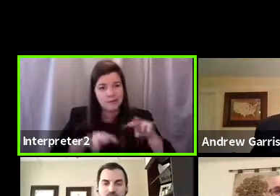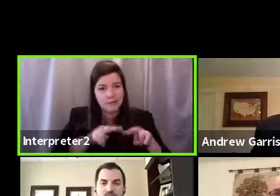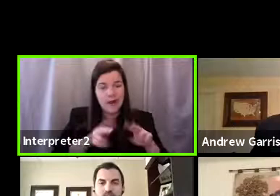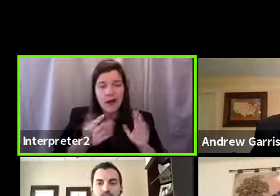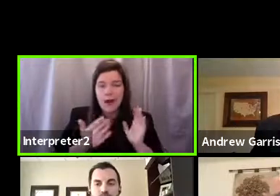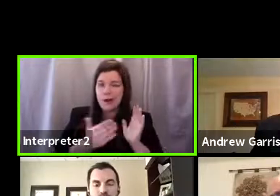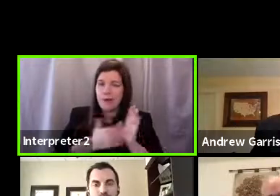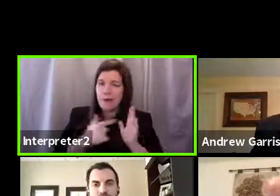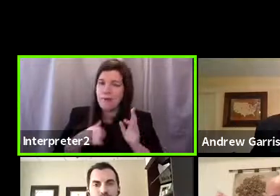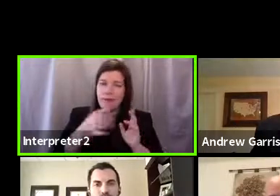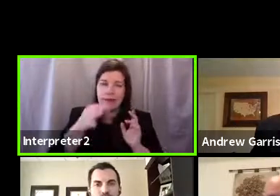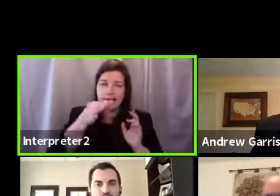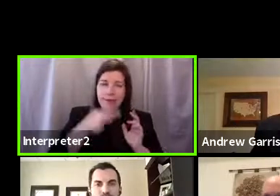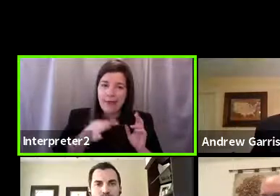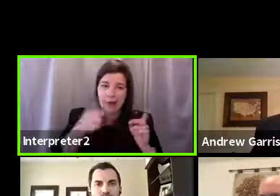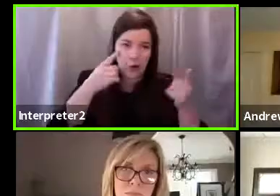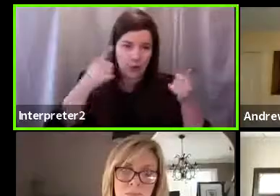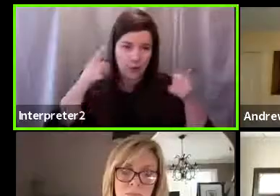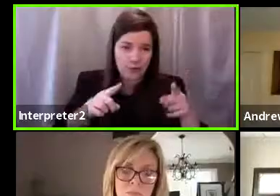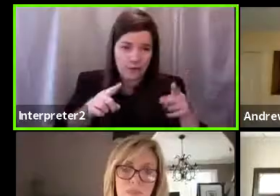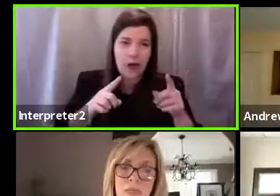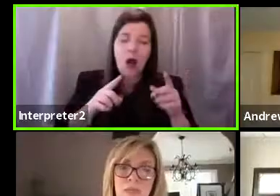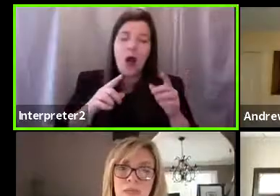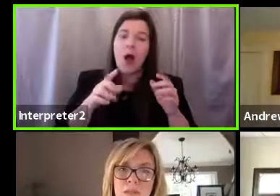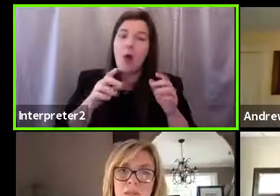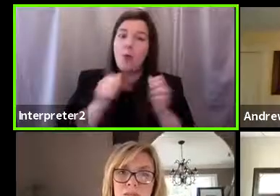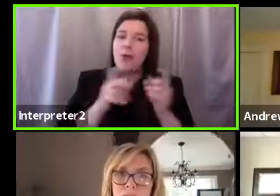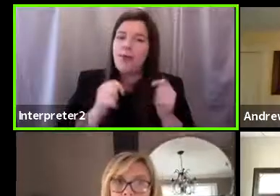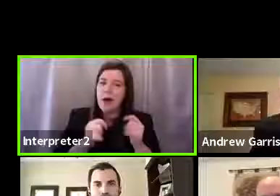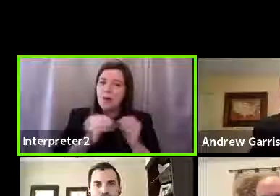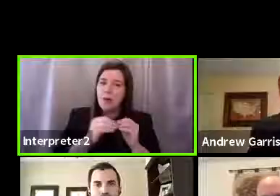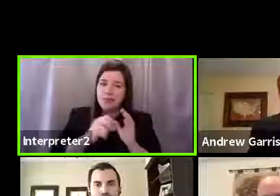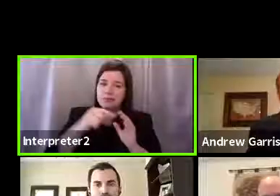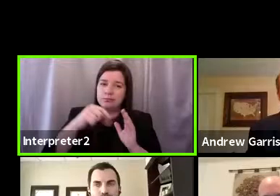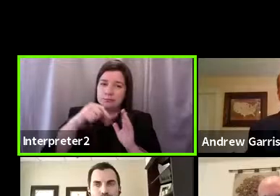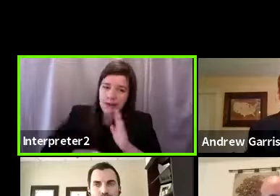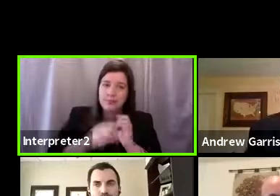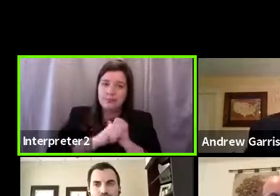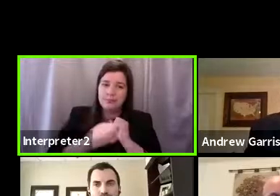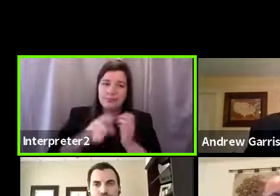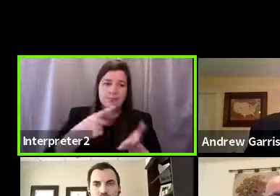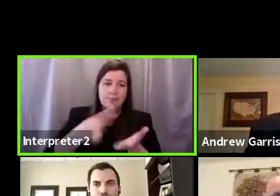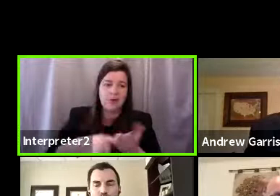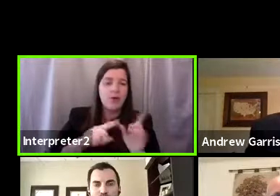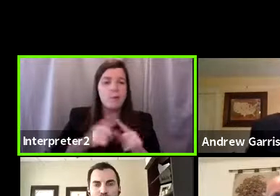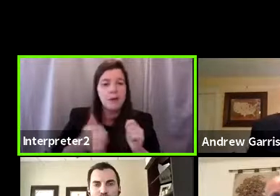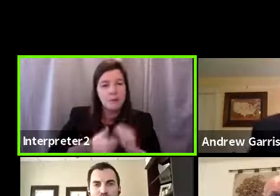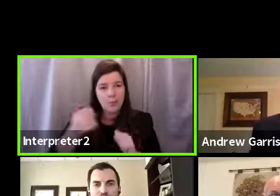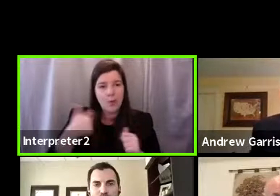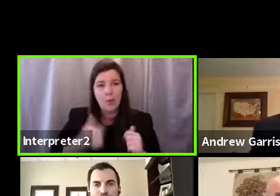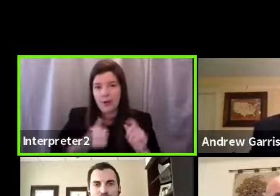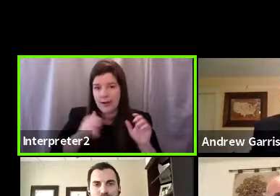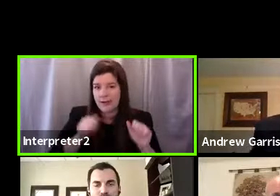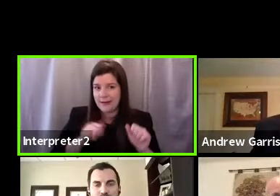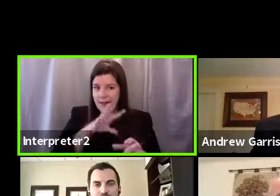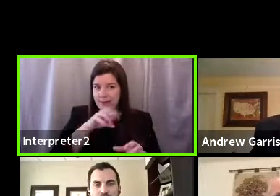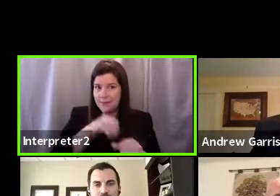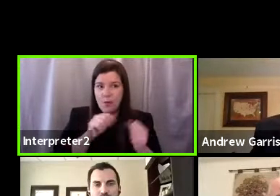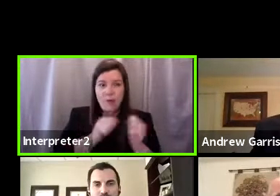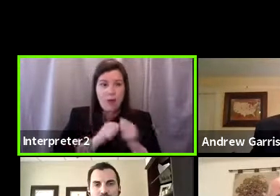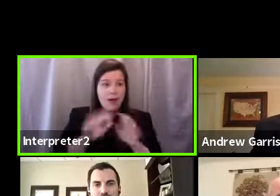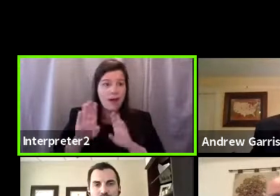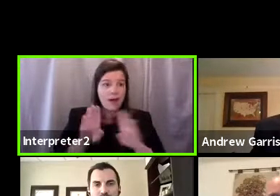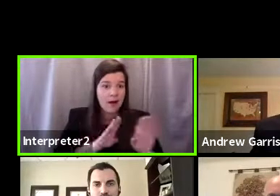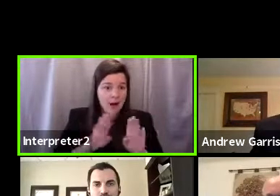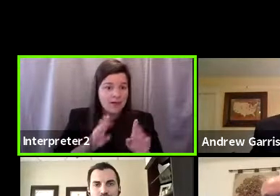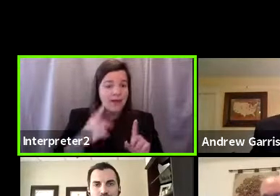a basis without further discussion, and that mostly involves conduct of MDH employees who